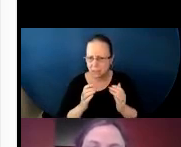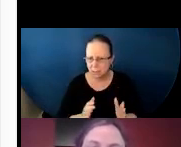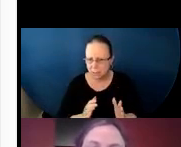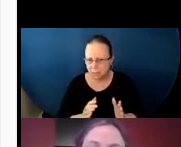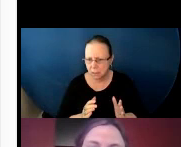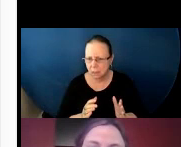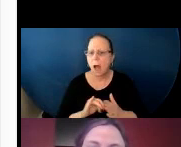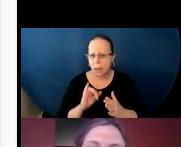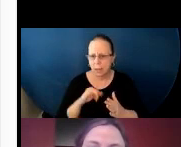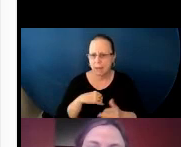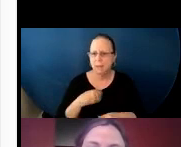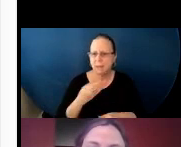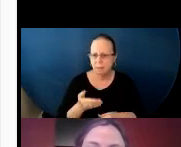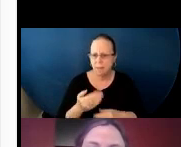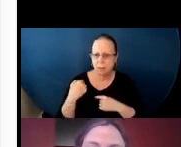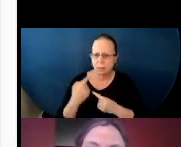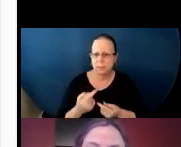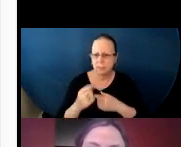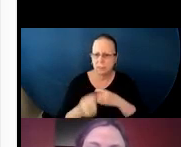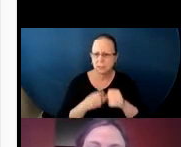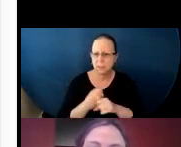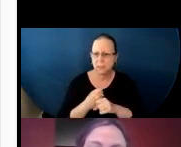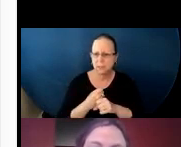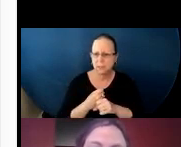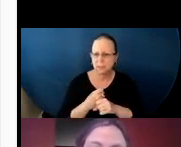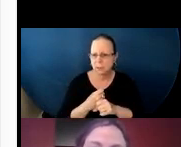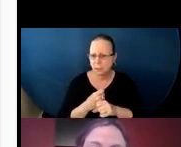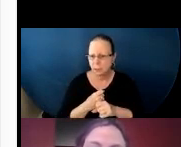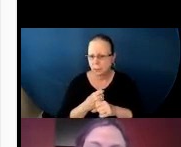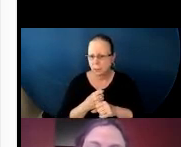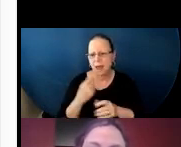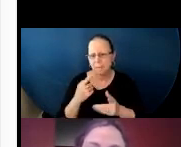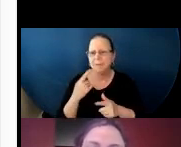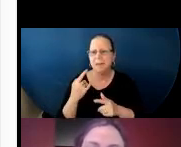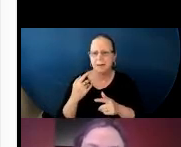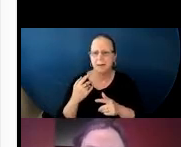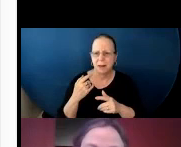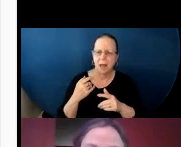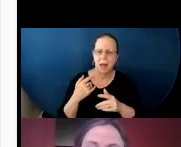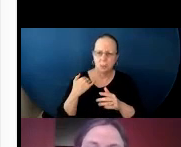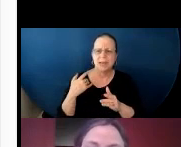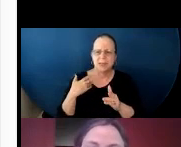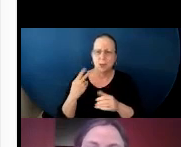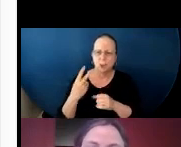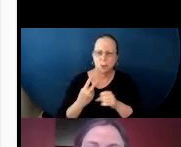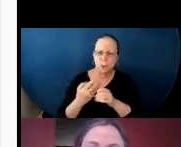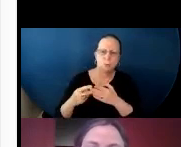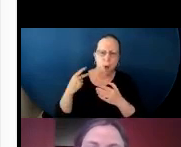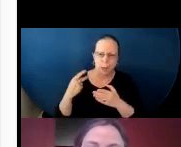I've been there since 2000. I've been there for 2 years prior, but I've been there